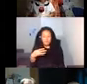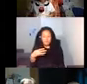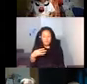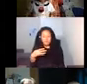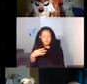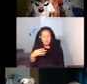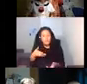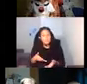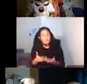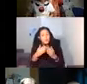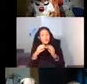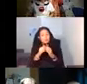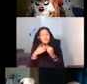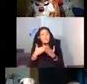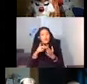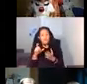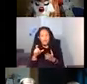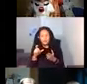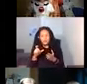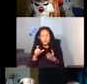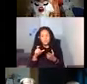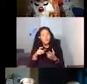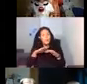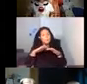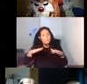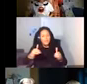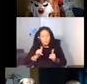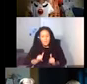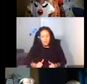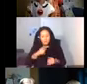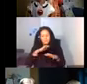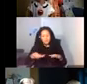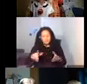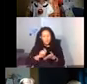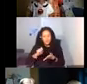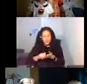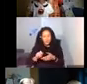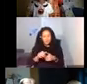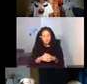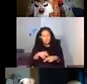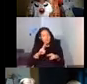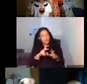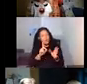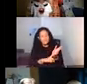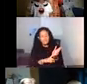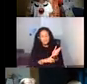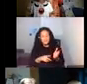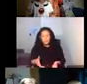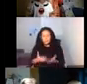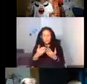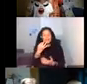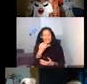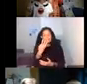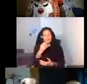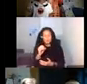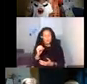1809 in Burnham-on-Crouch, marine biologist and children's author. Florence Lees, born